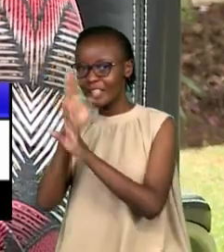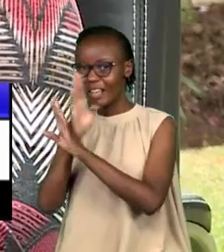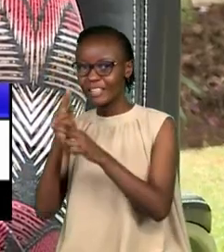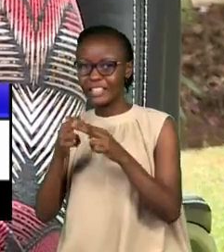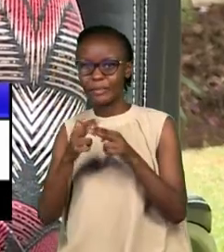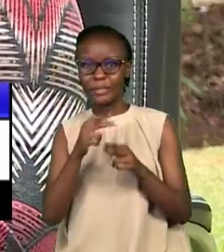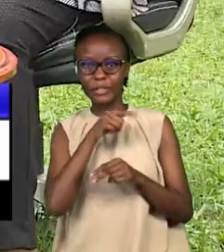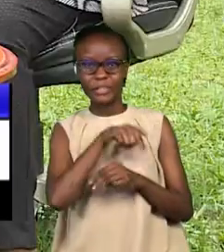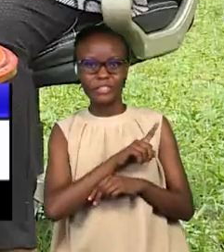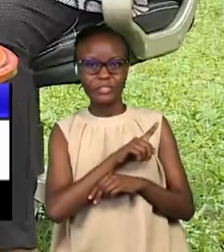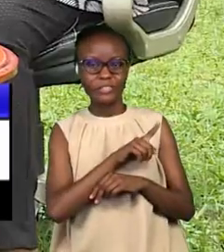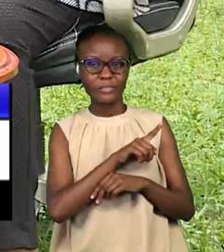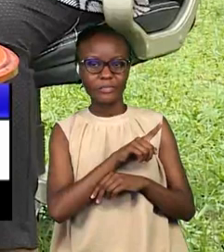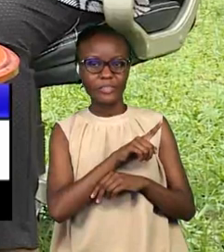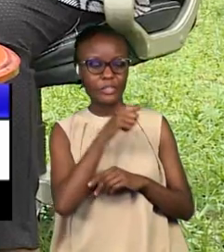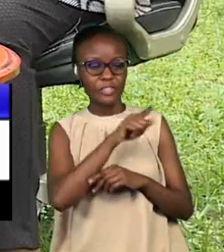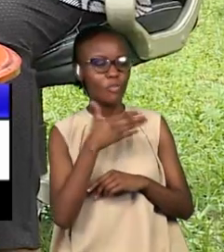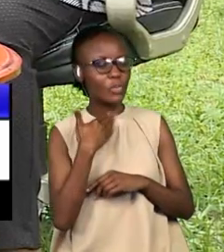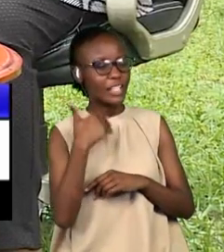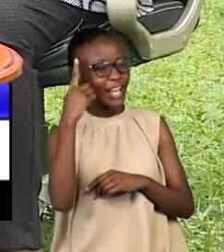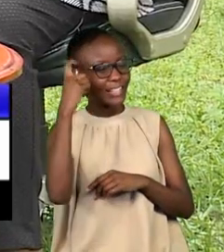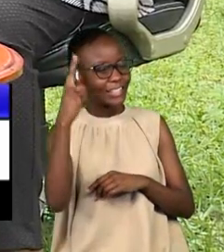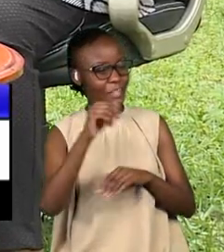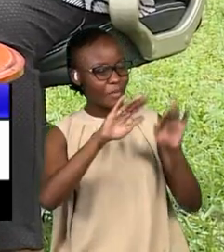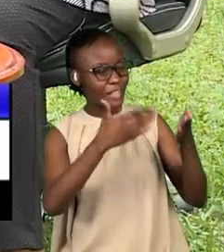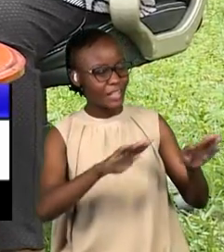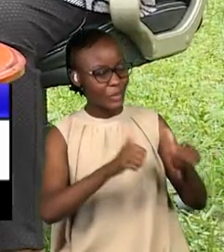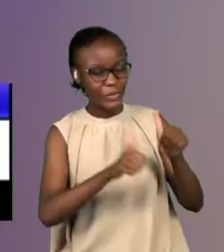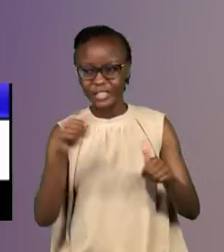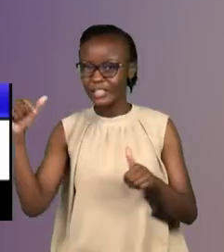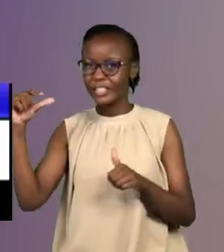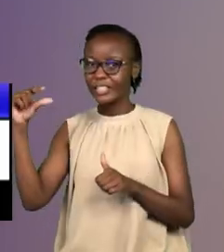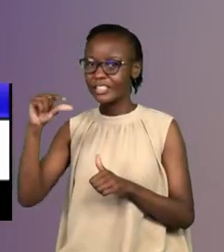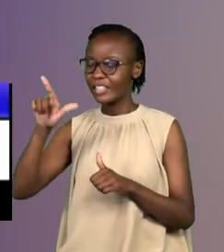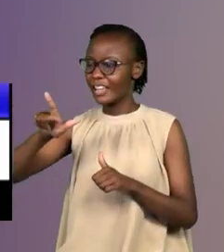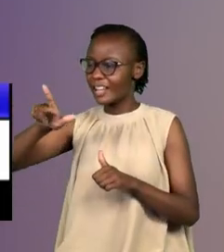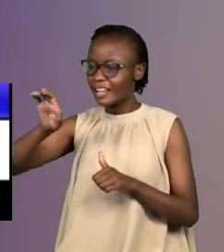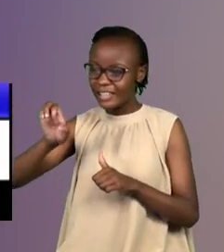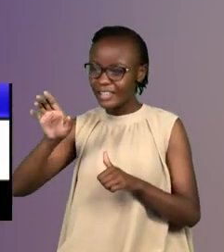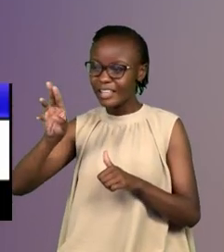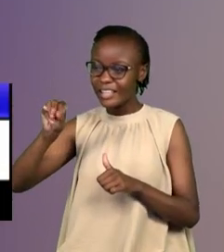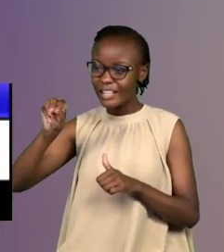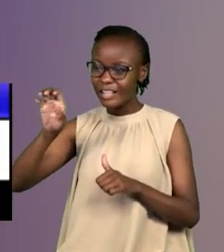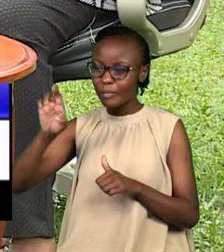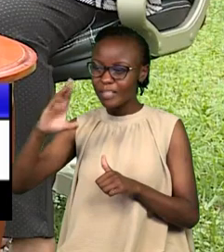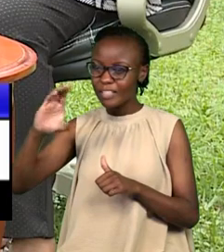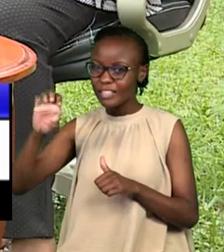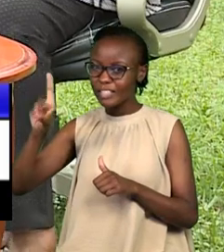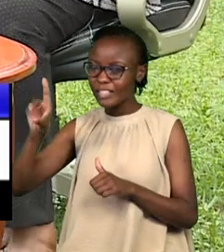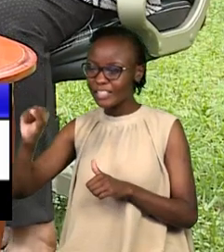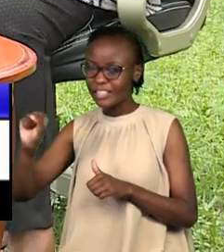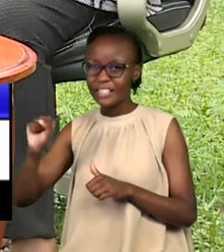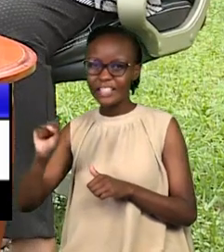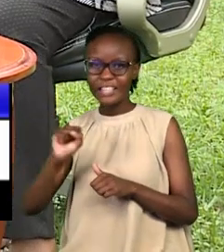dream car? My dream car now is a GLE, Mercedes GLE. How soon do you think you're going to